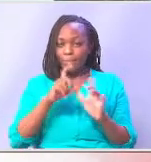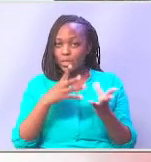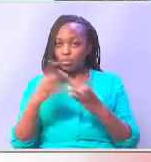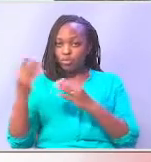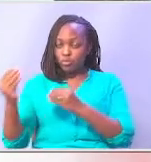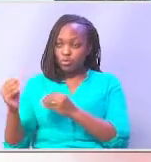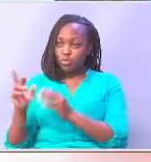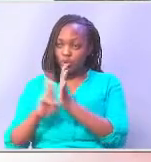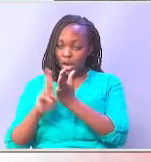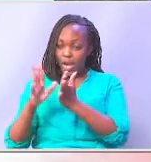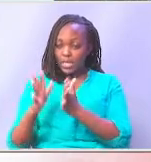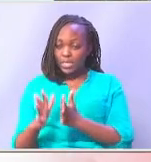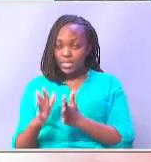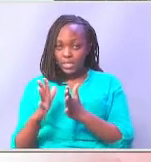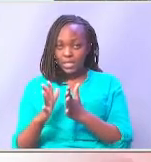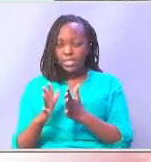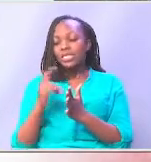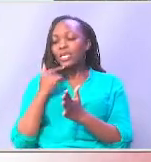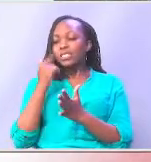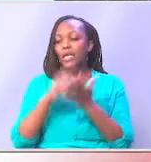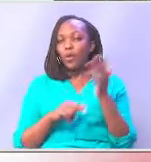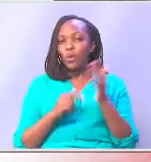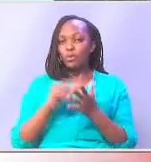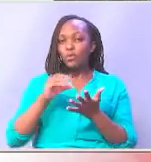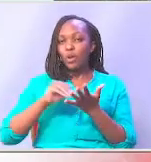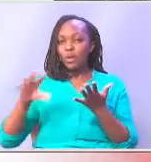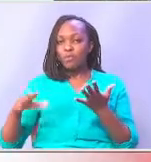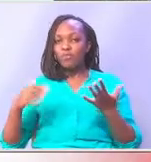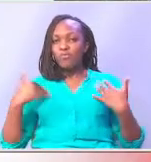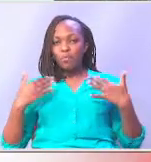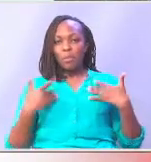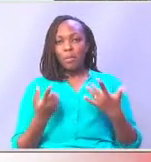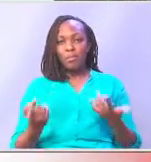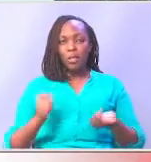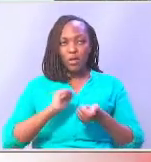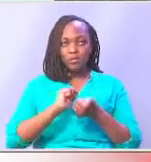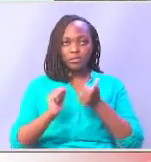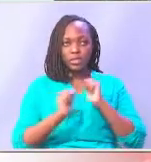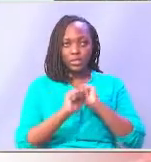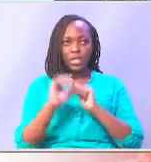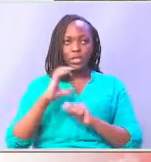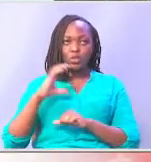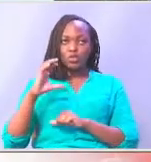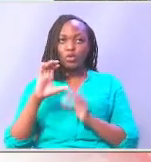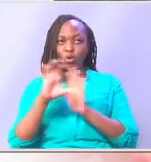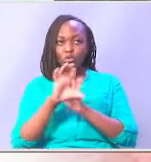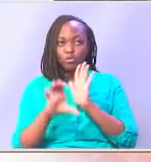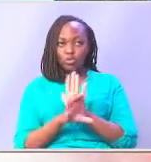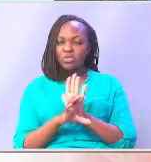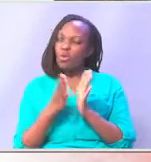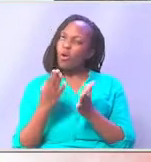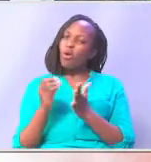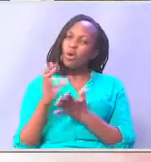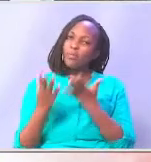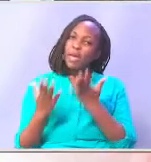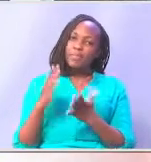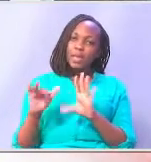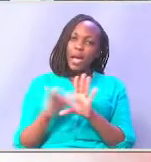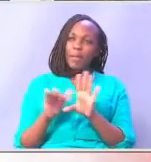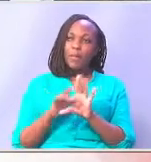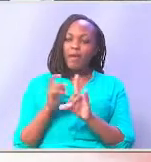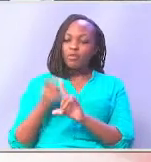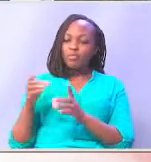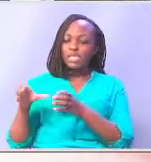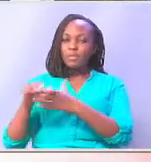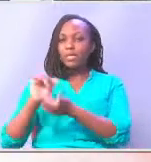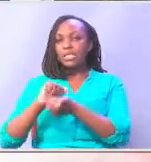adding these people or we're removing these people, we've changed our constitution, a member of the party has changed his name, etc.